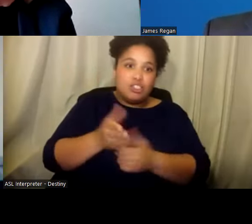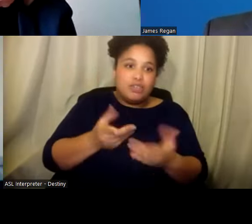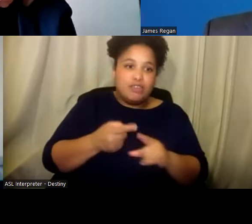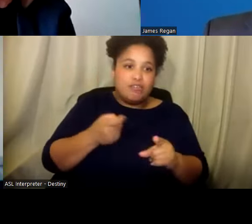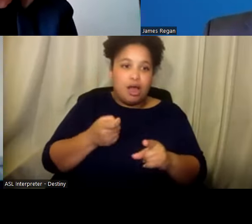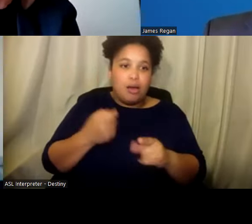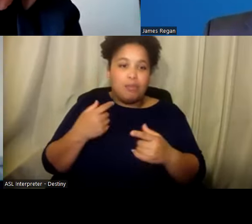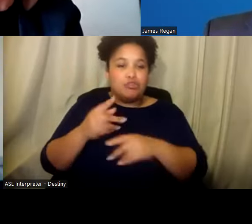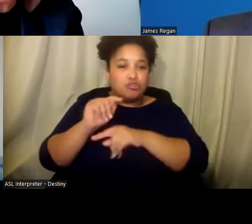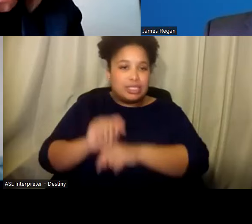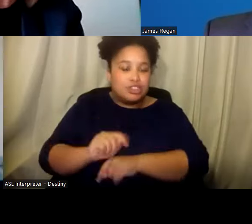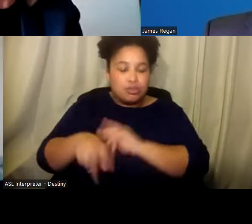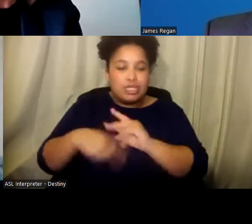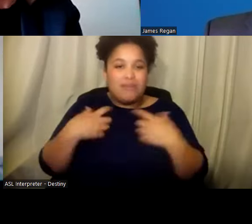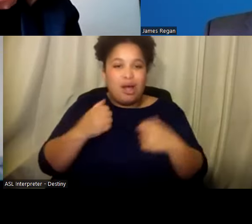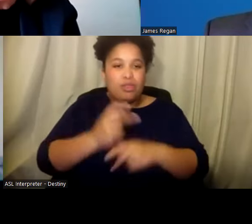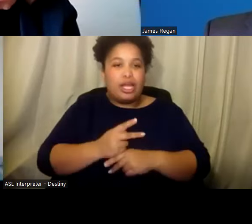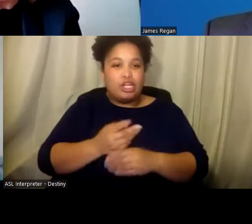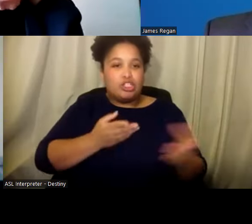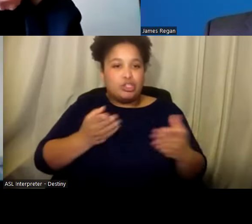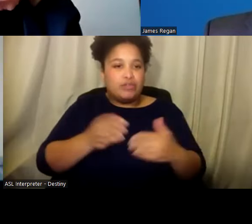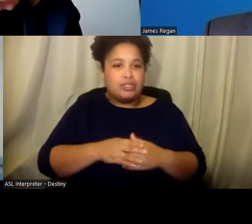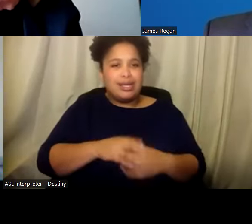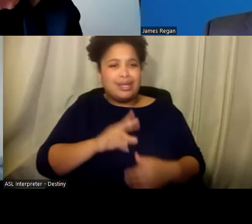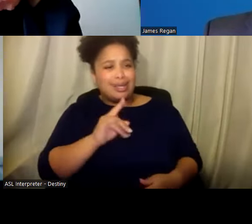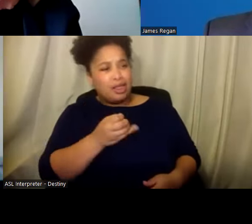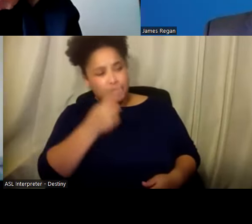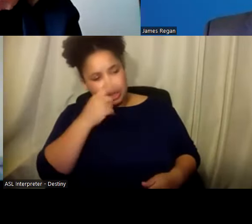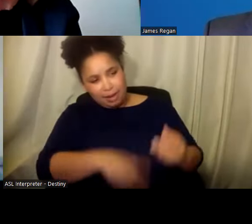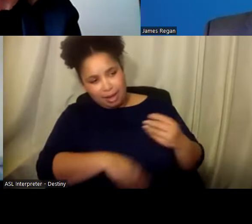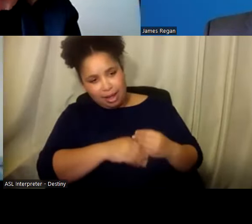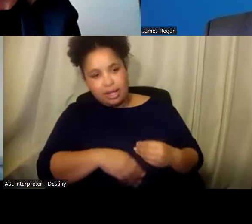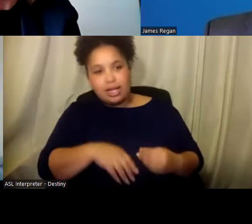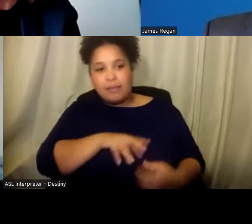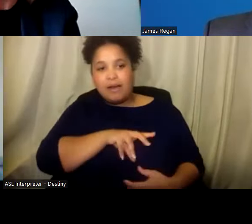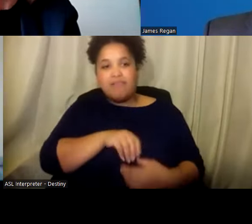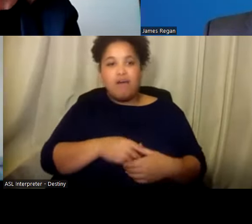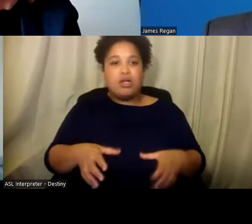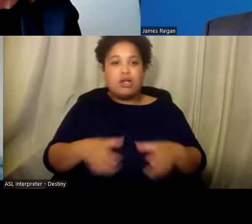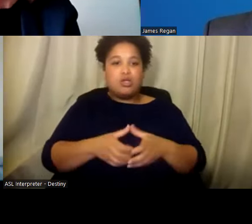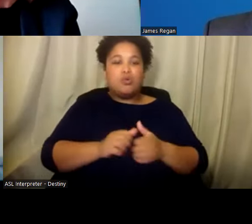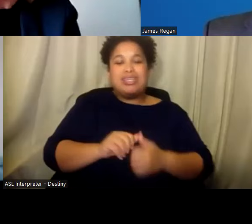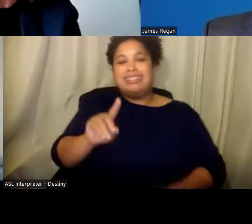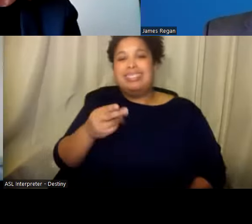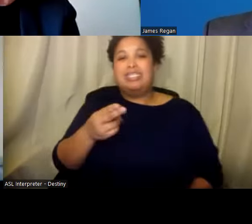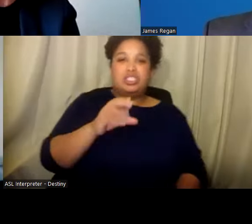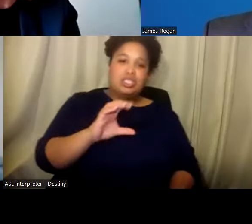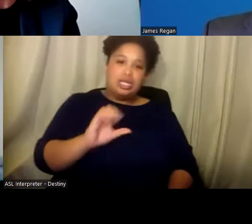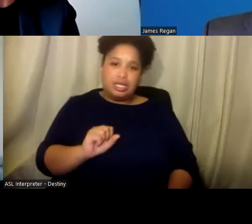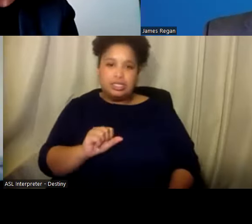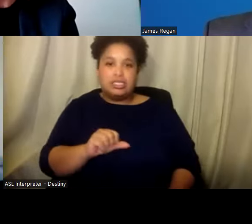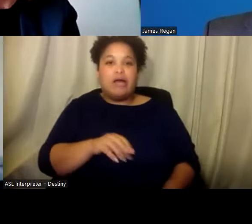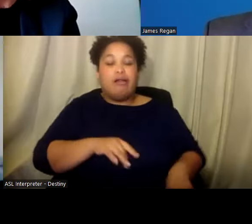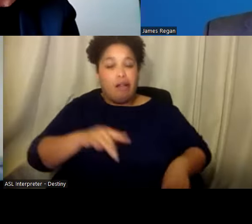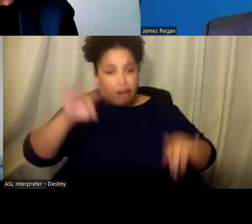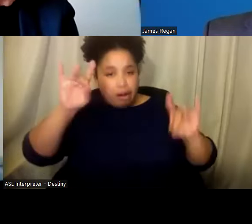can I just tag on to that? I think that I was part of a coalition with DHCS that initially did all this discovery